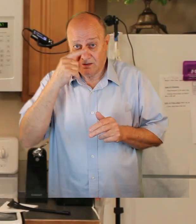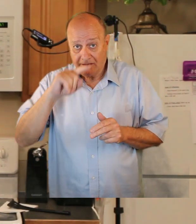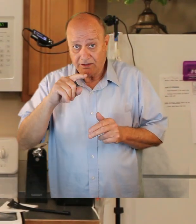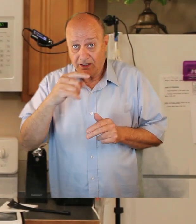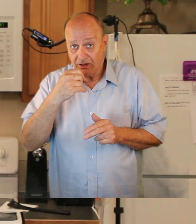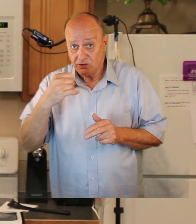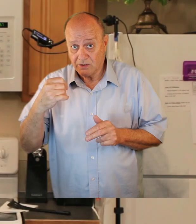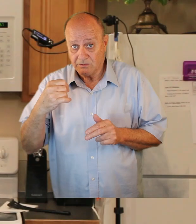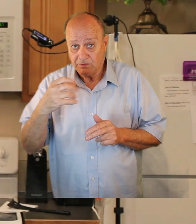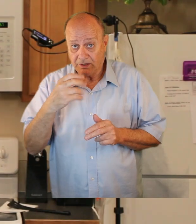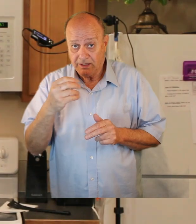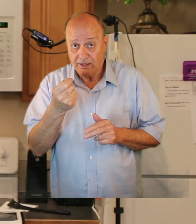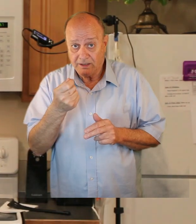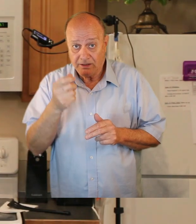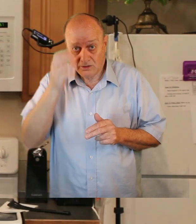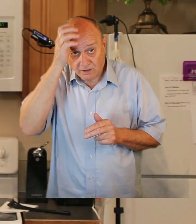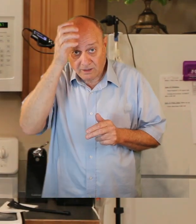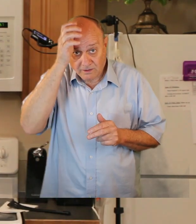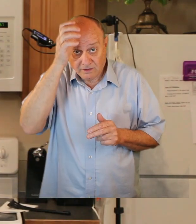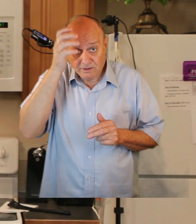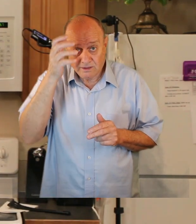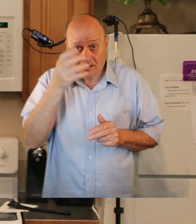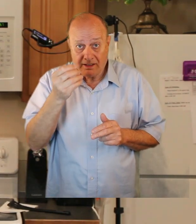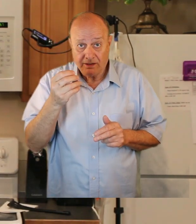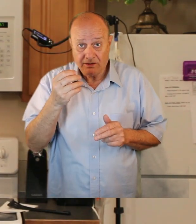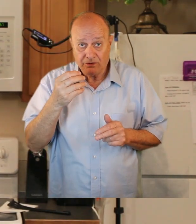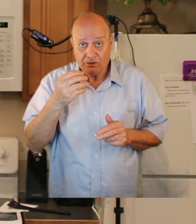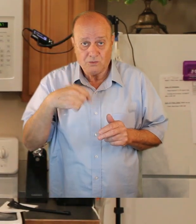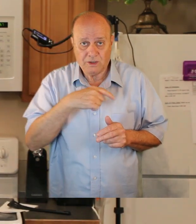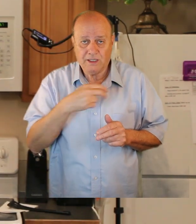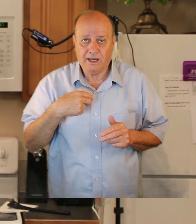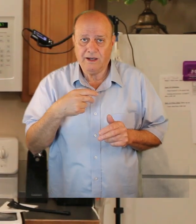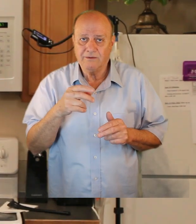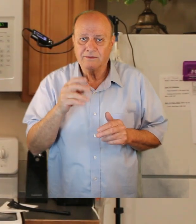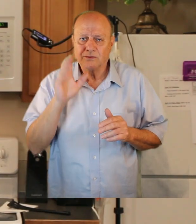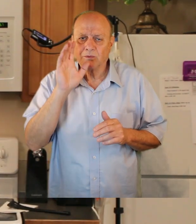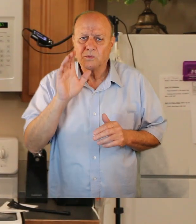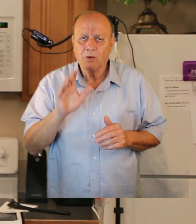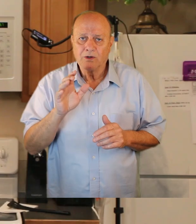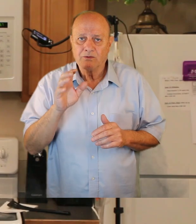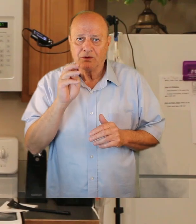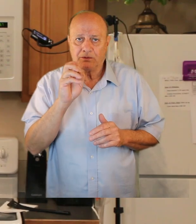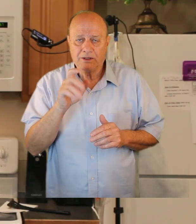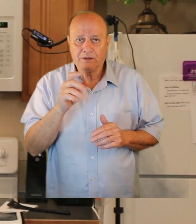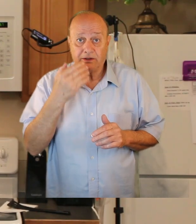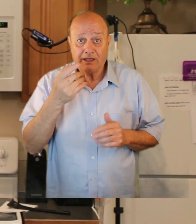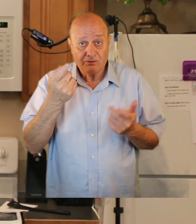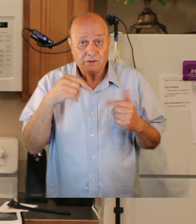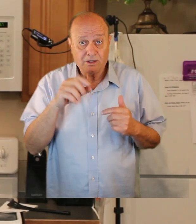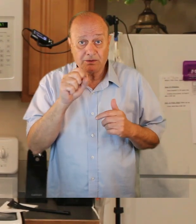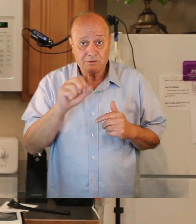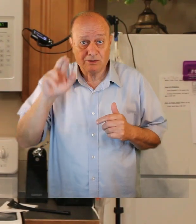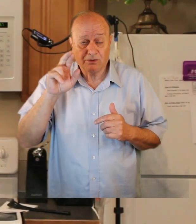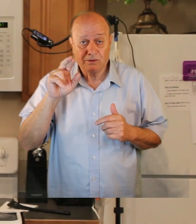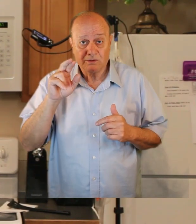glazed, and a little coleslaw, and we've got another fine meal. Thank you for joining us here at Spice Road